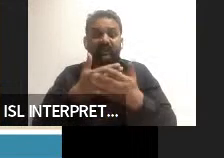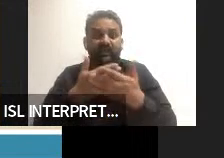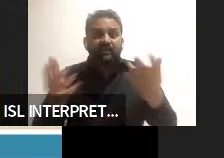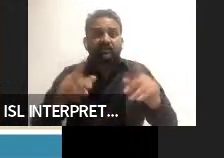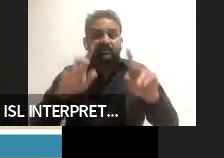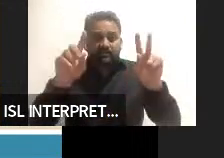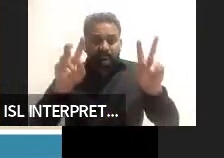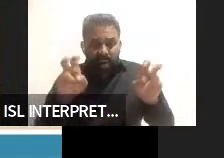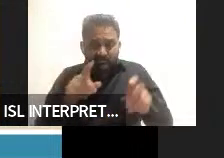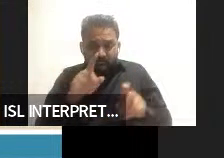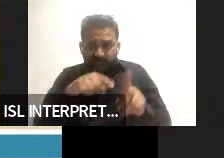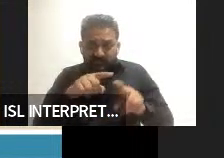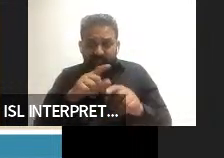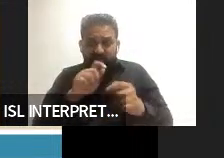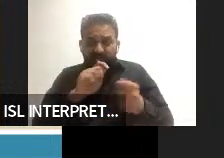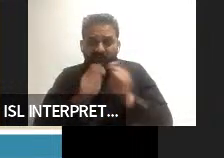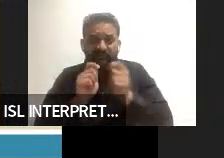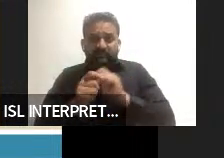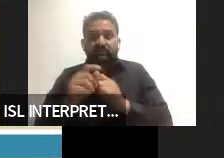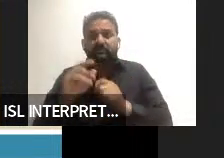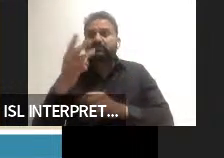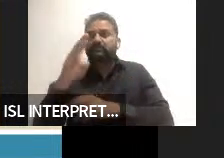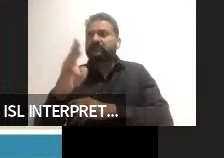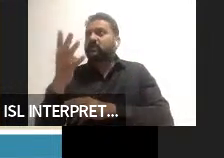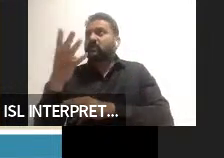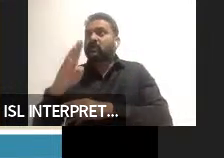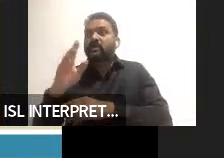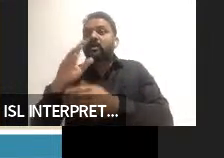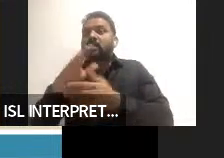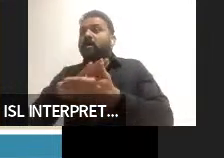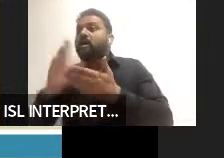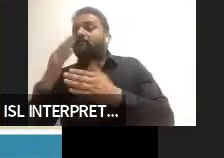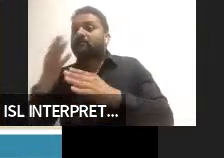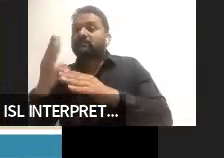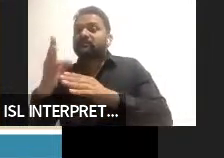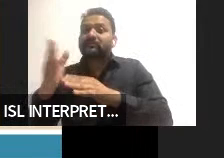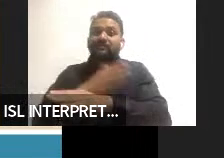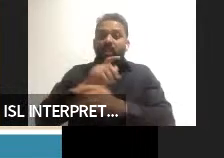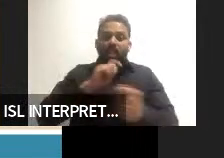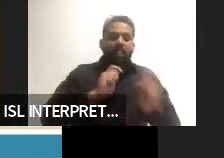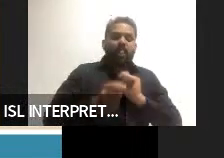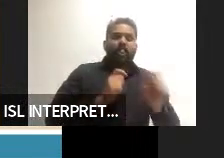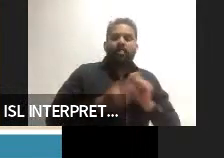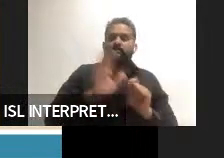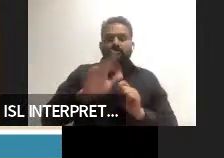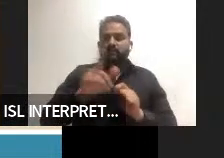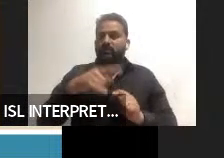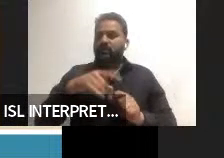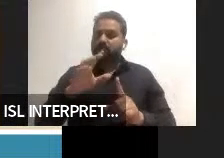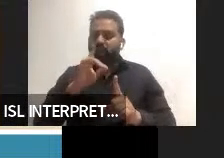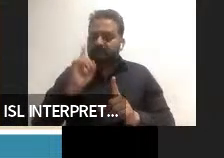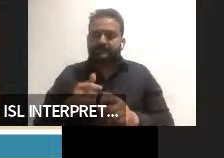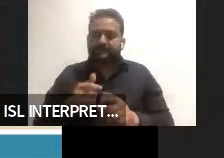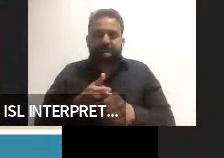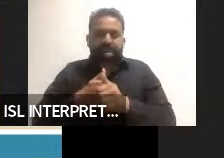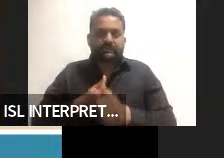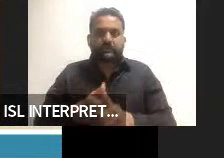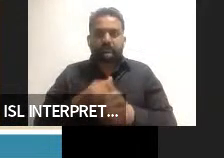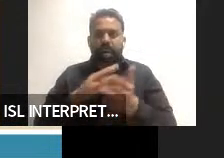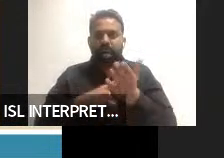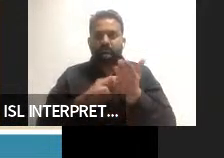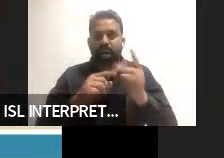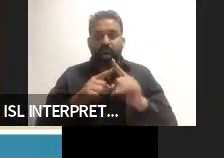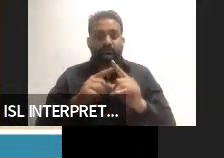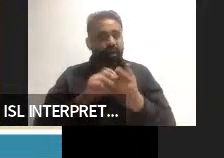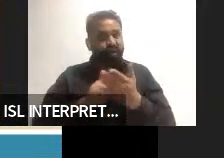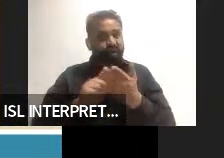anything 3 or 5 days before the deadline. This is very important discipline in this mood or writing in